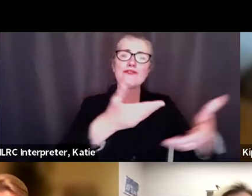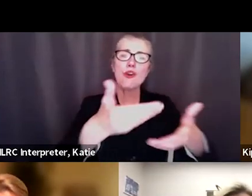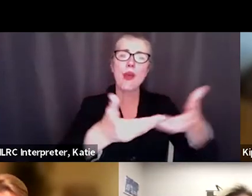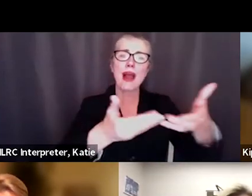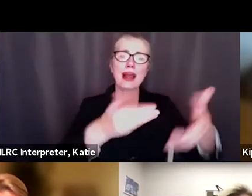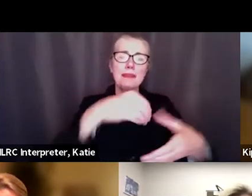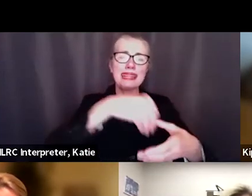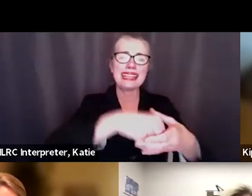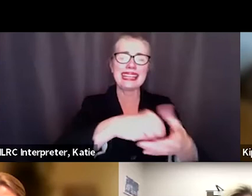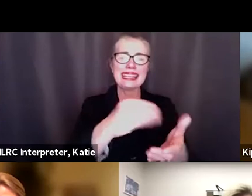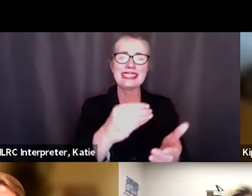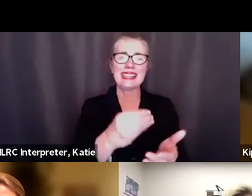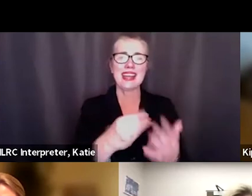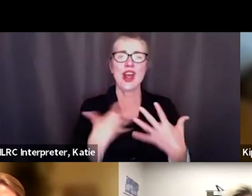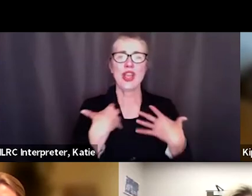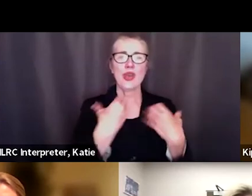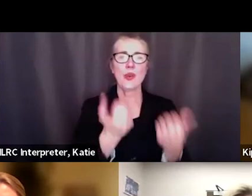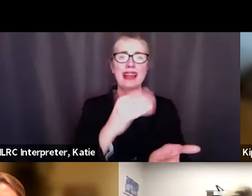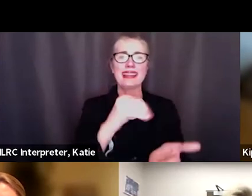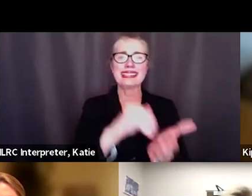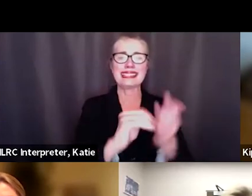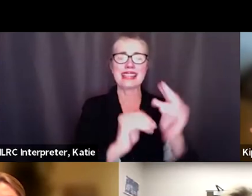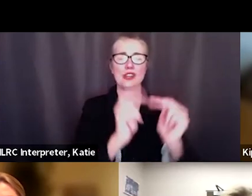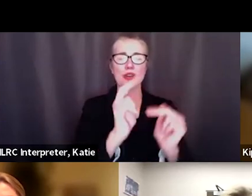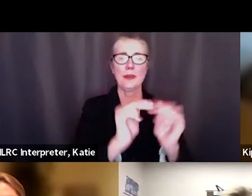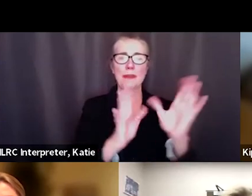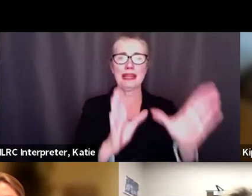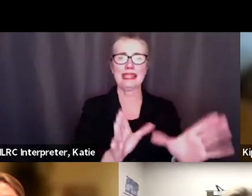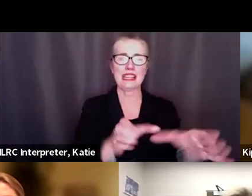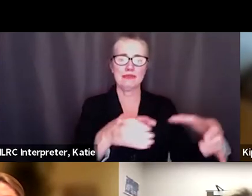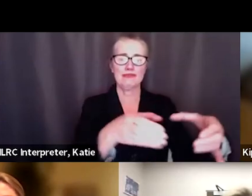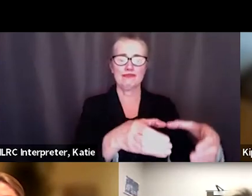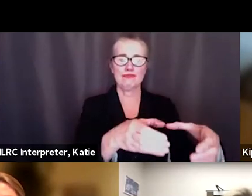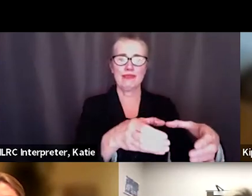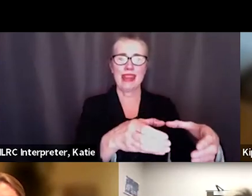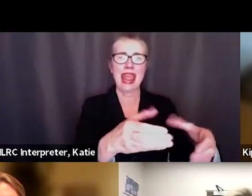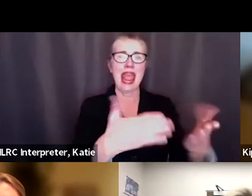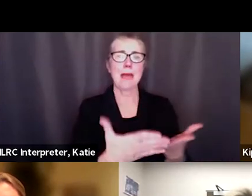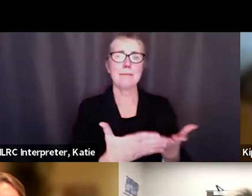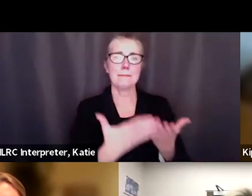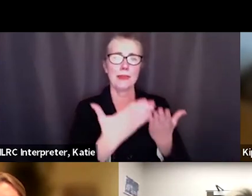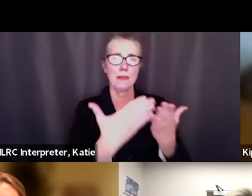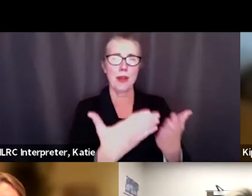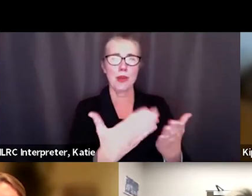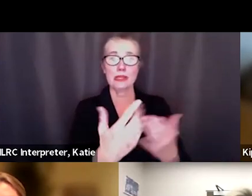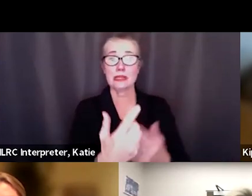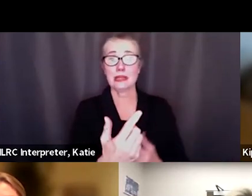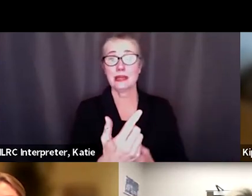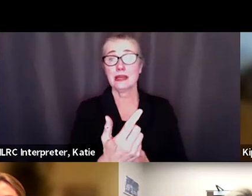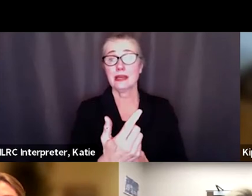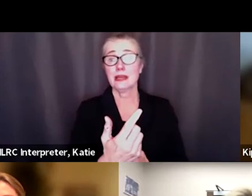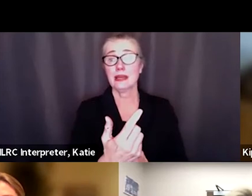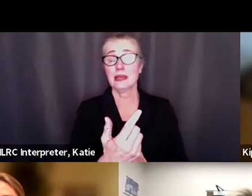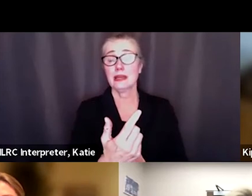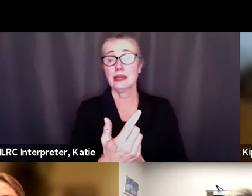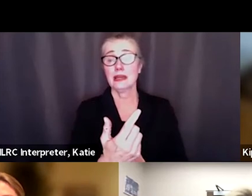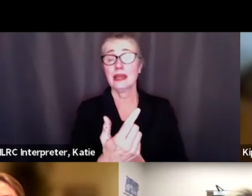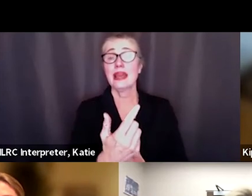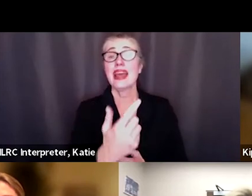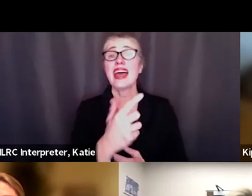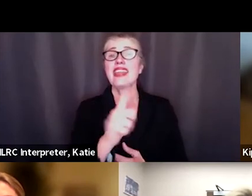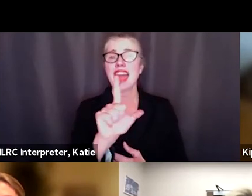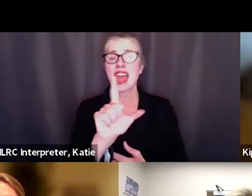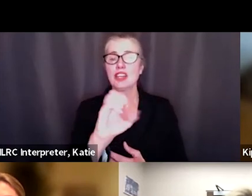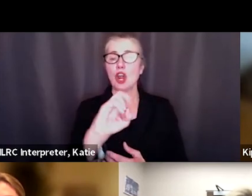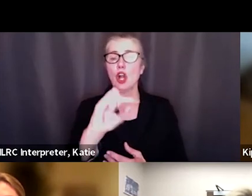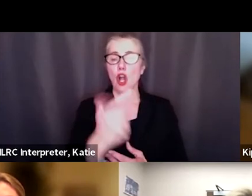center also we're proposing that walnut center b um wellness center will include a